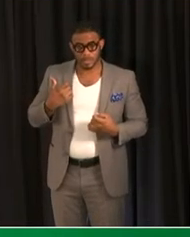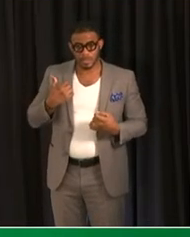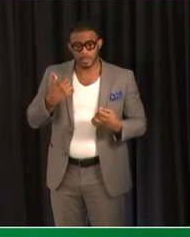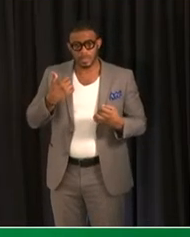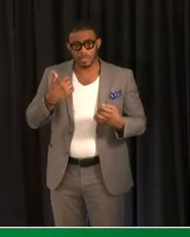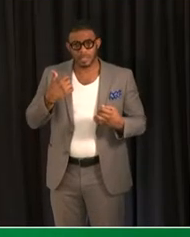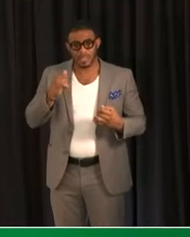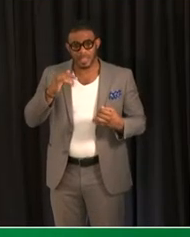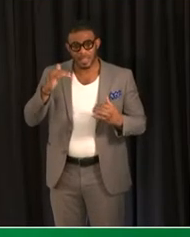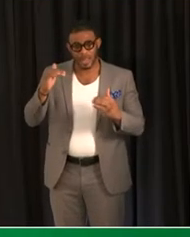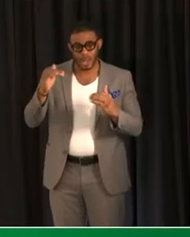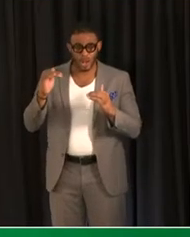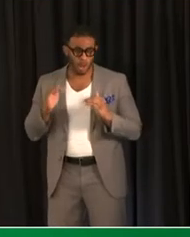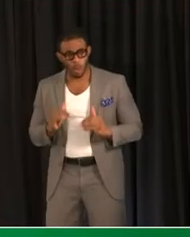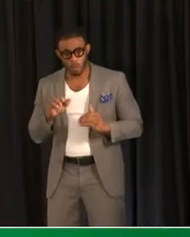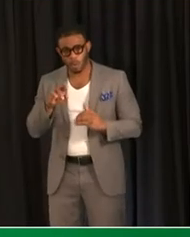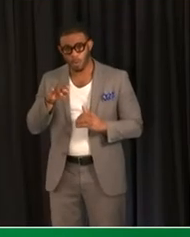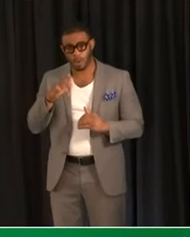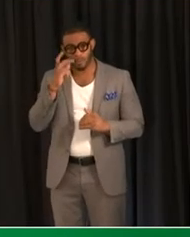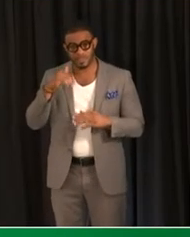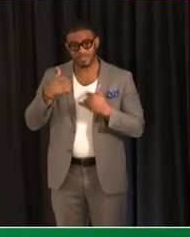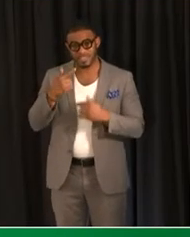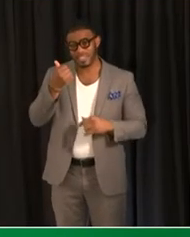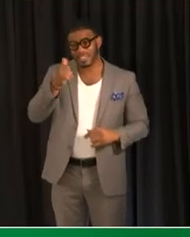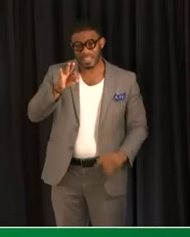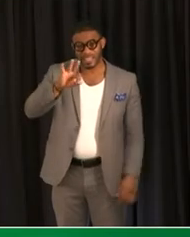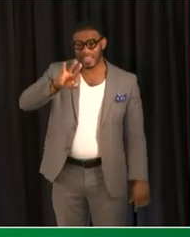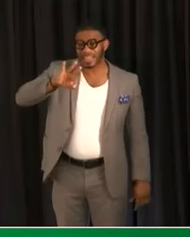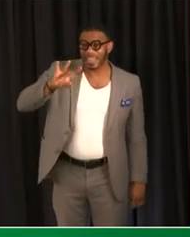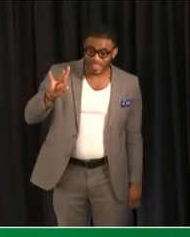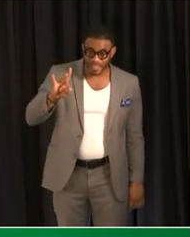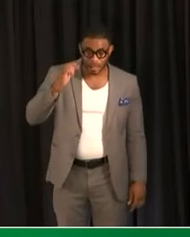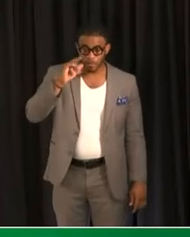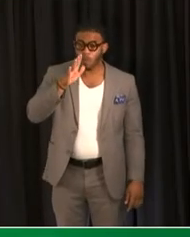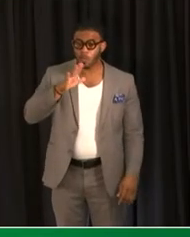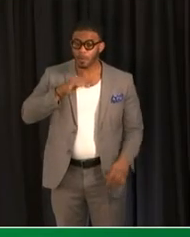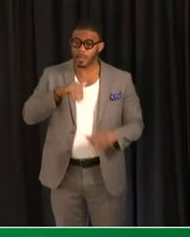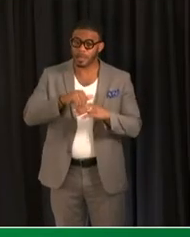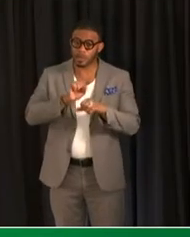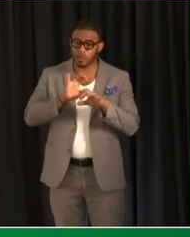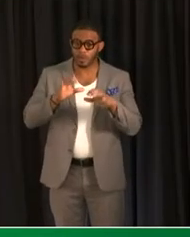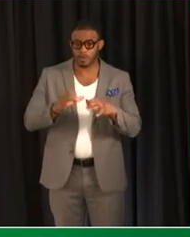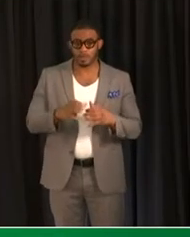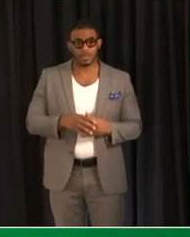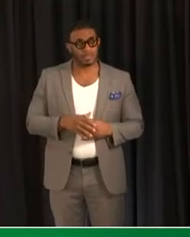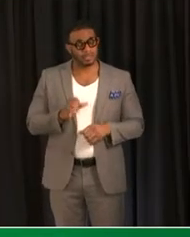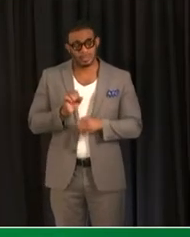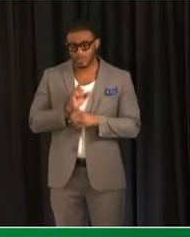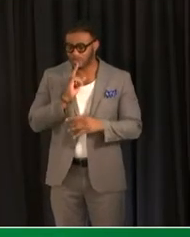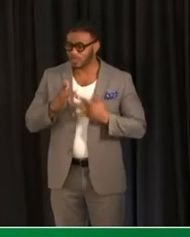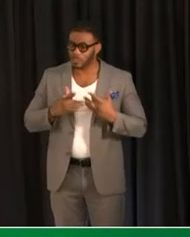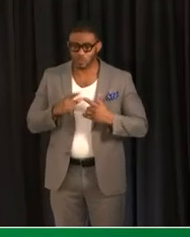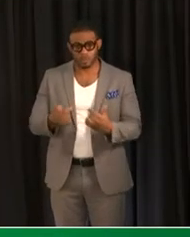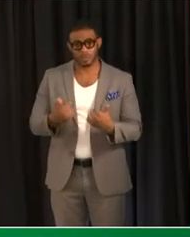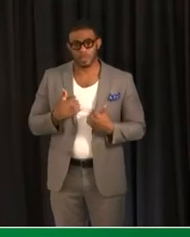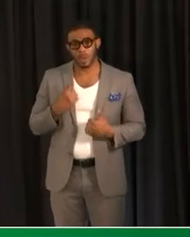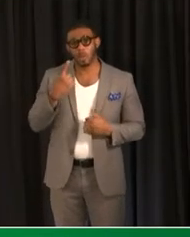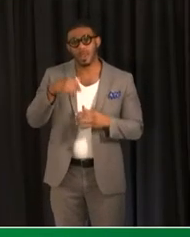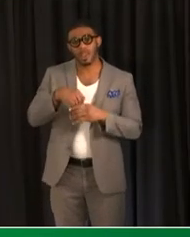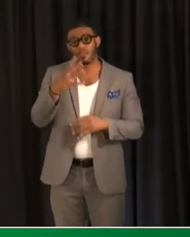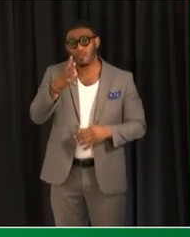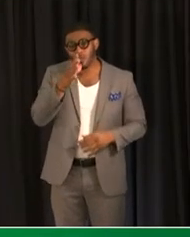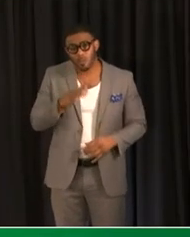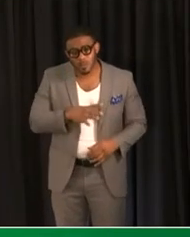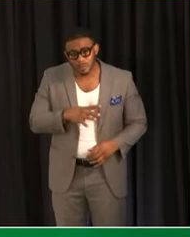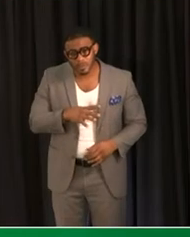participation of women to the lowest rates we've seen since 1998. Equally as concerning to me is that